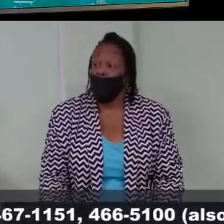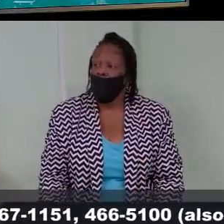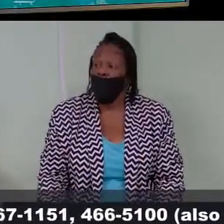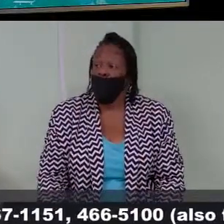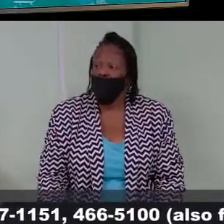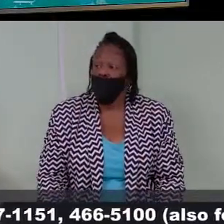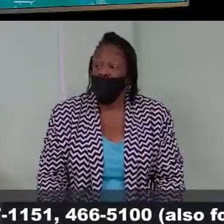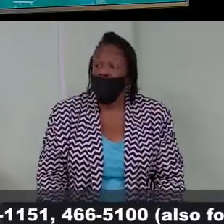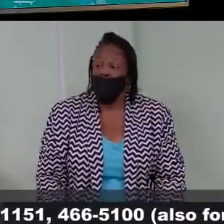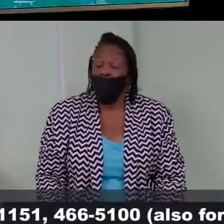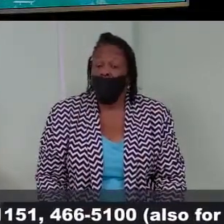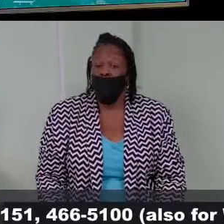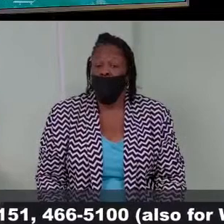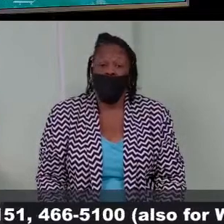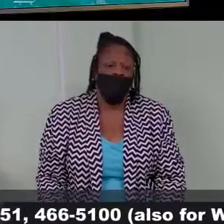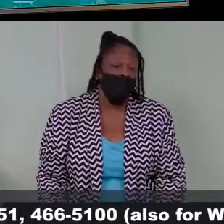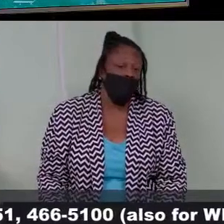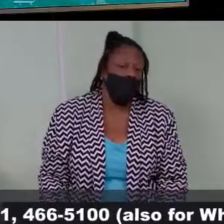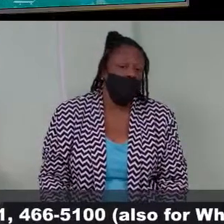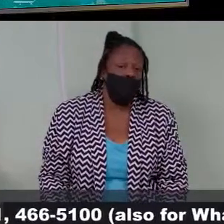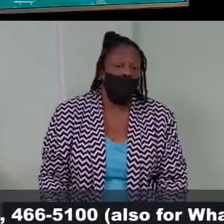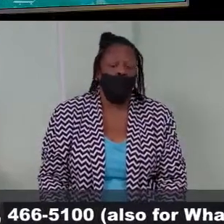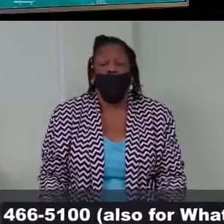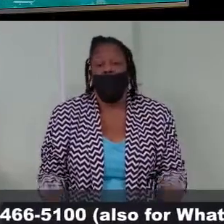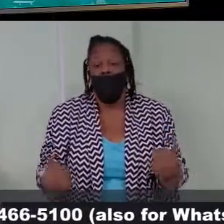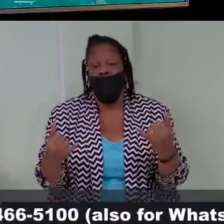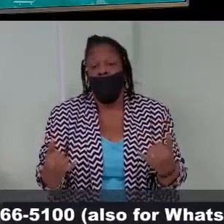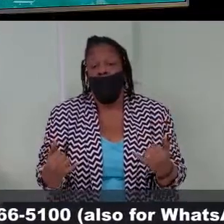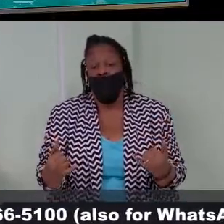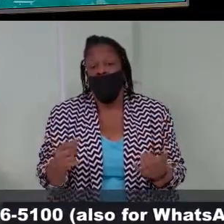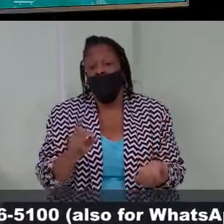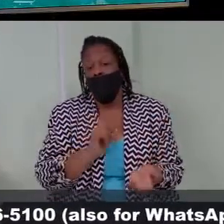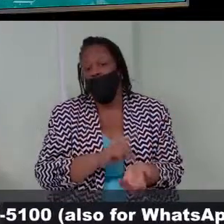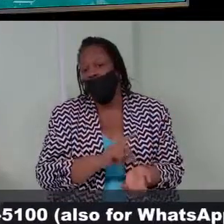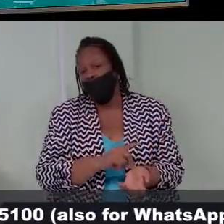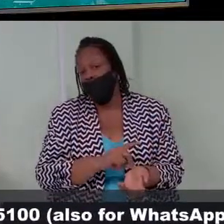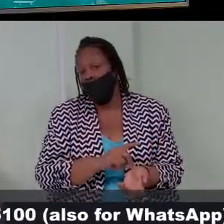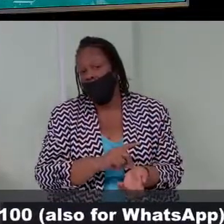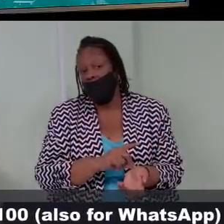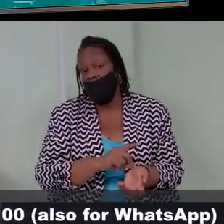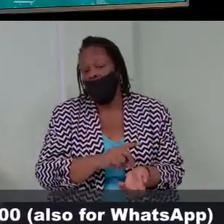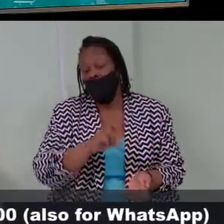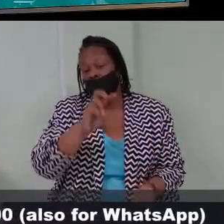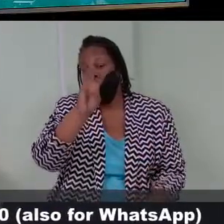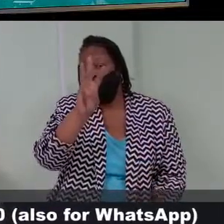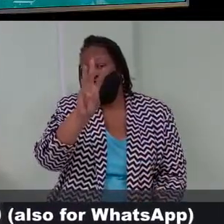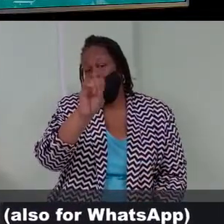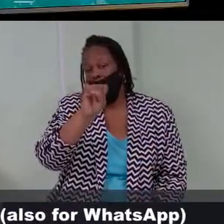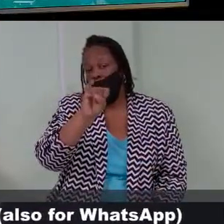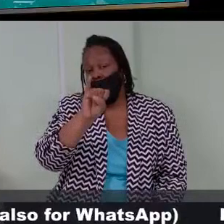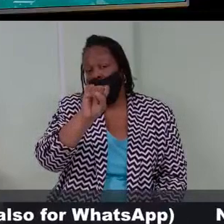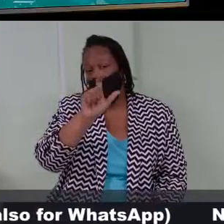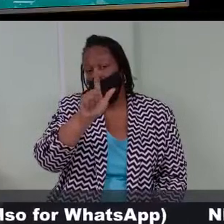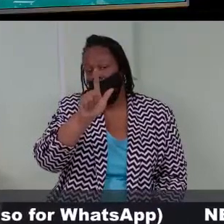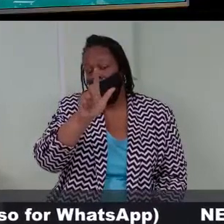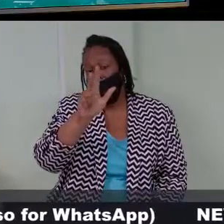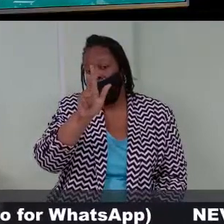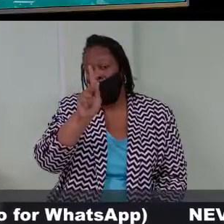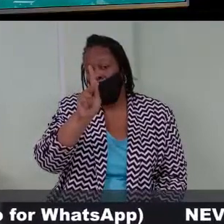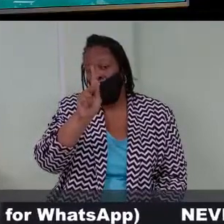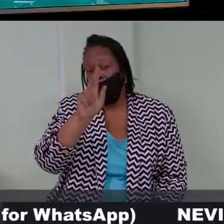our Chief, Dr. Cameron Wilkinson, our Medical Chief of Staff, to give us